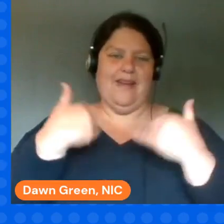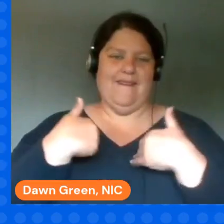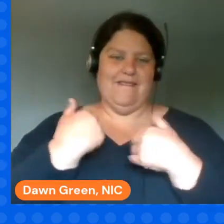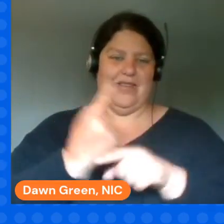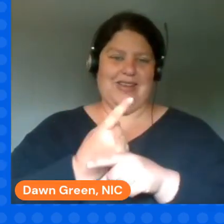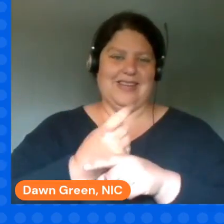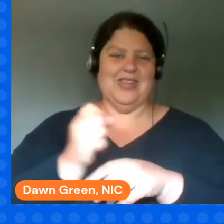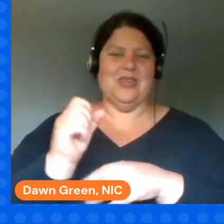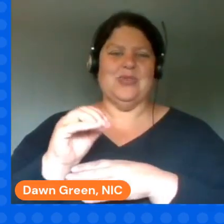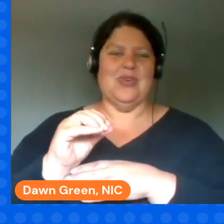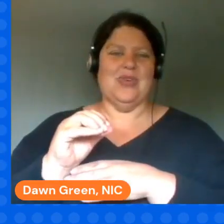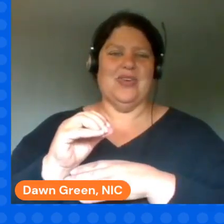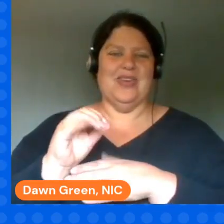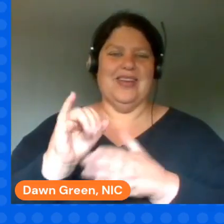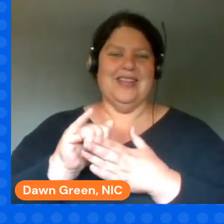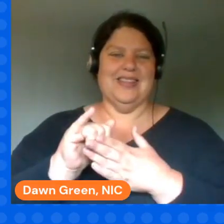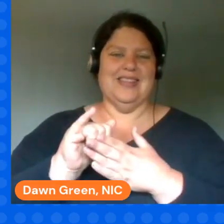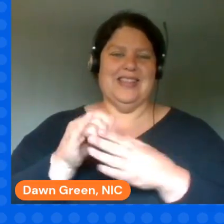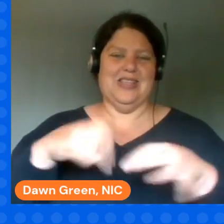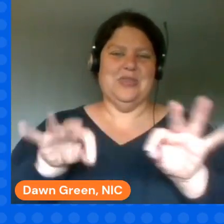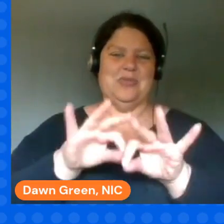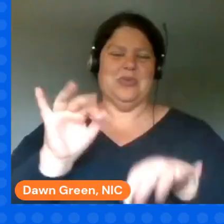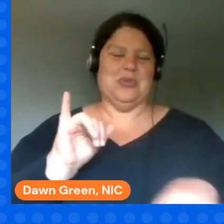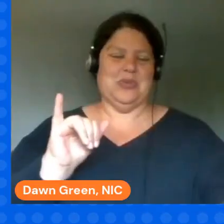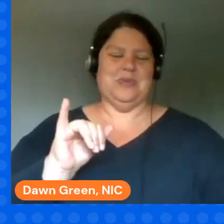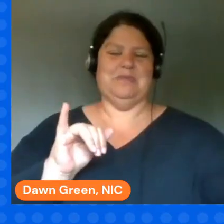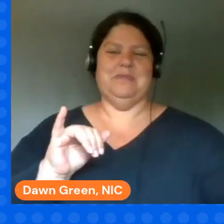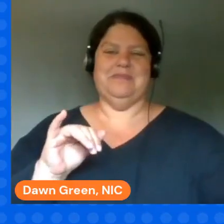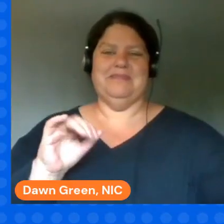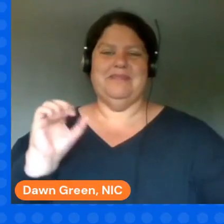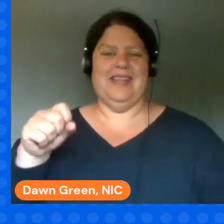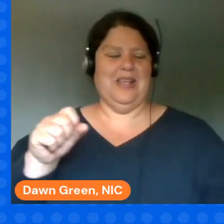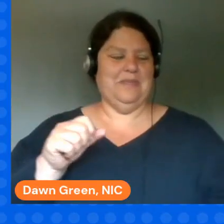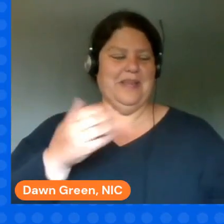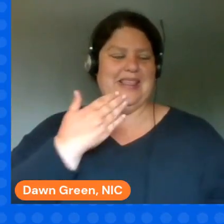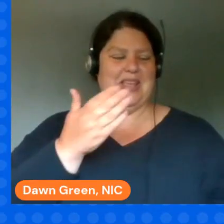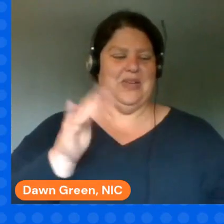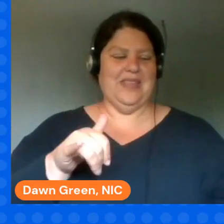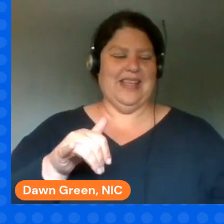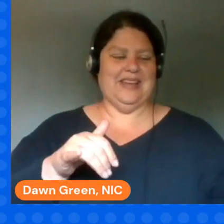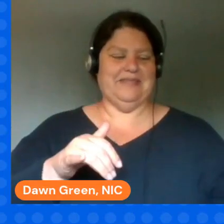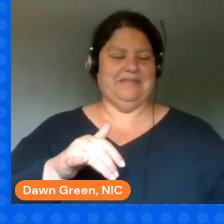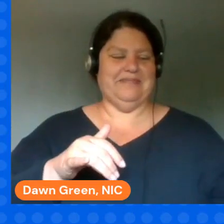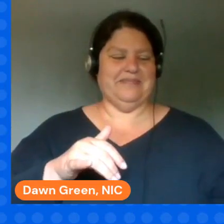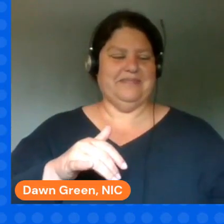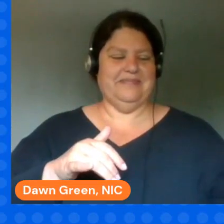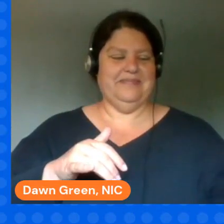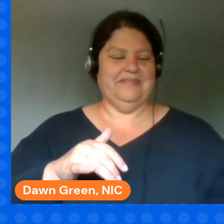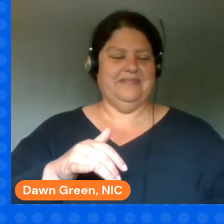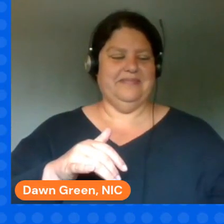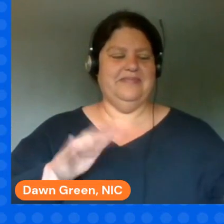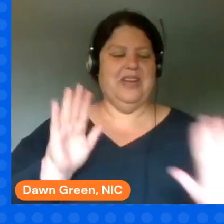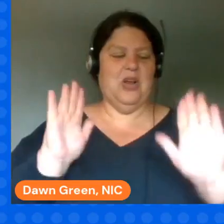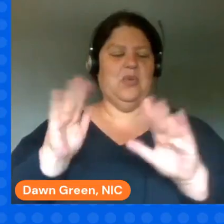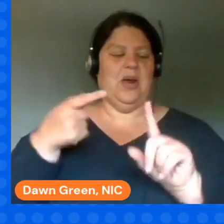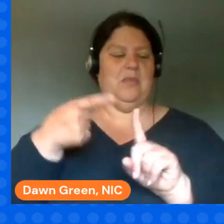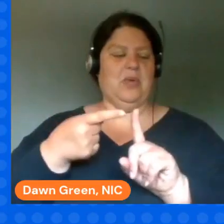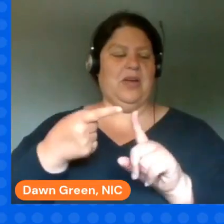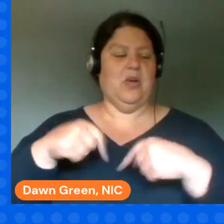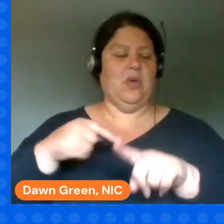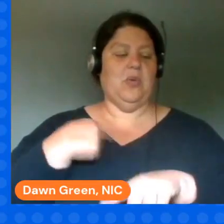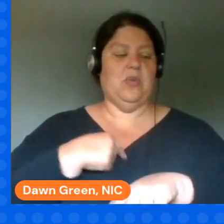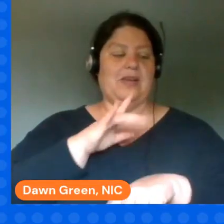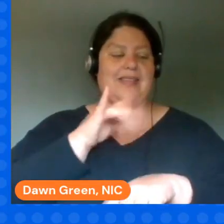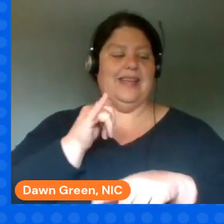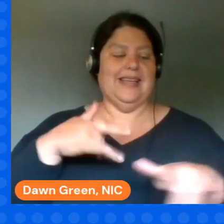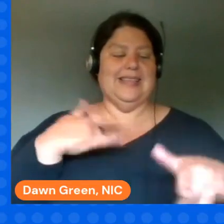is pretty important too. Yeah. Thanks for that comment, Lula. That's a great point. And so while we are really excited about what we can do with